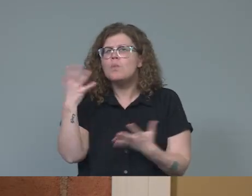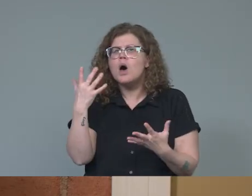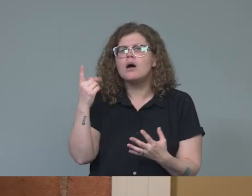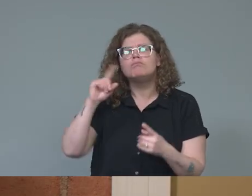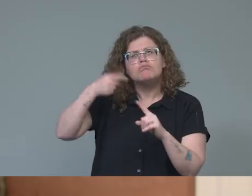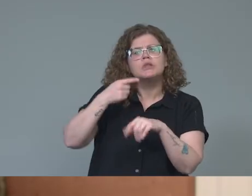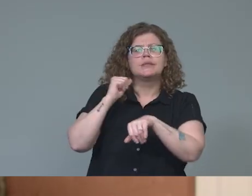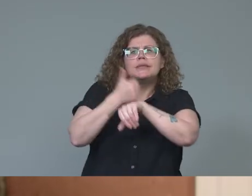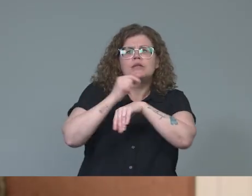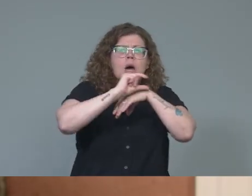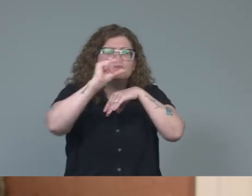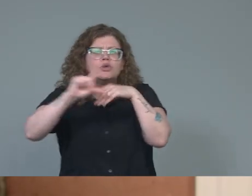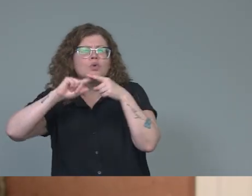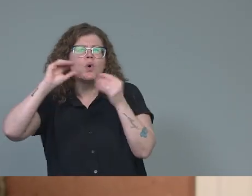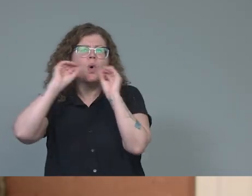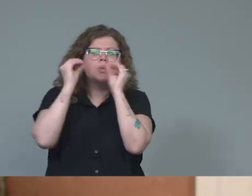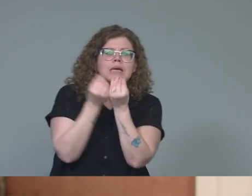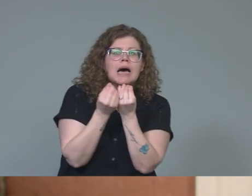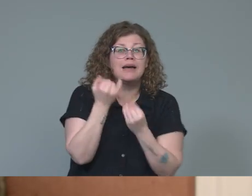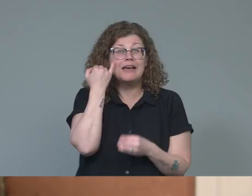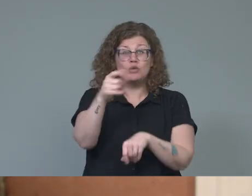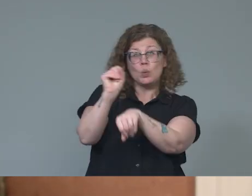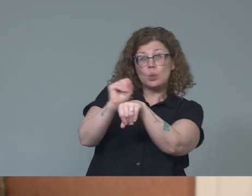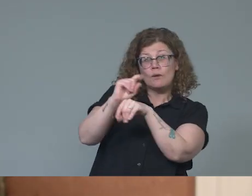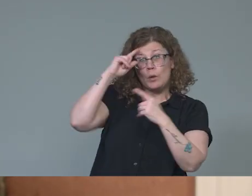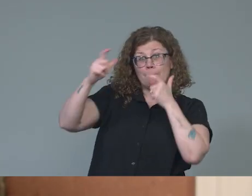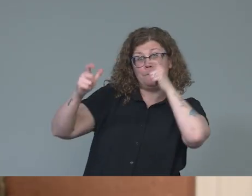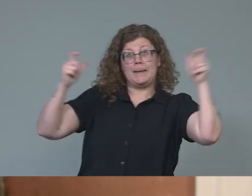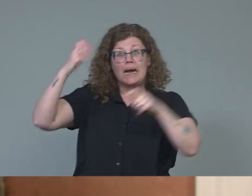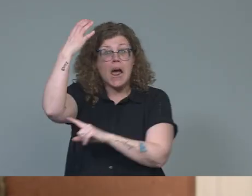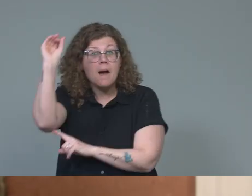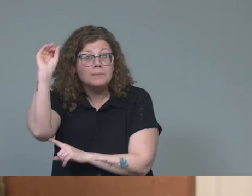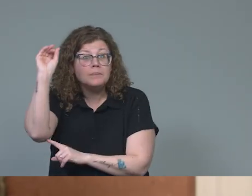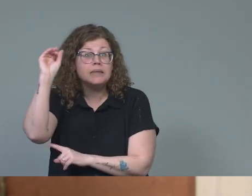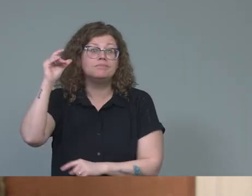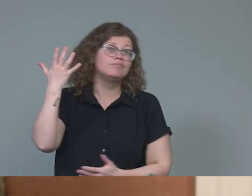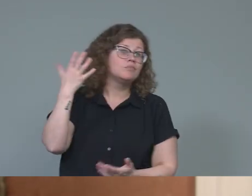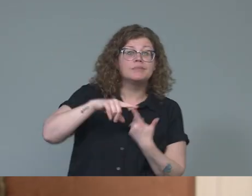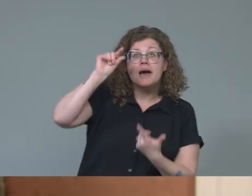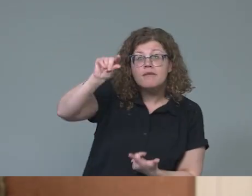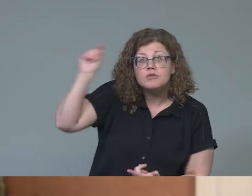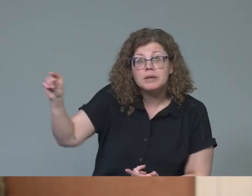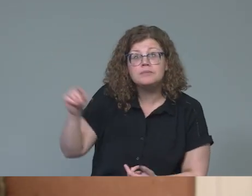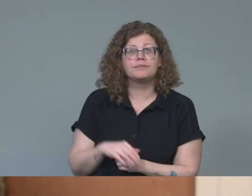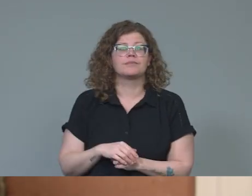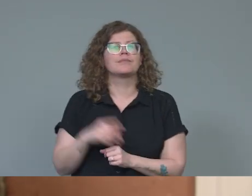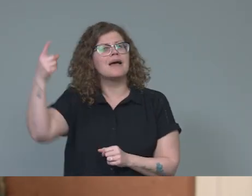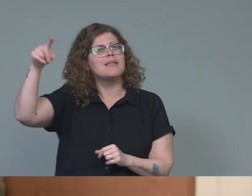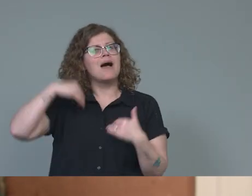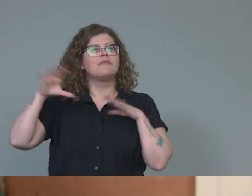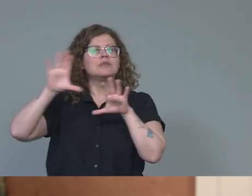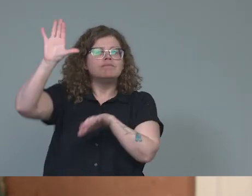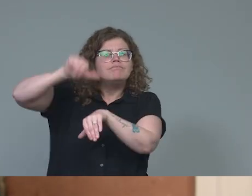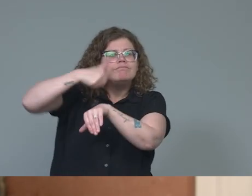about the process. But formal communication should probably come from the commissioning organization. So if you're working for a big corporation or government, they